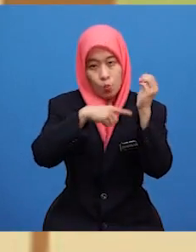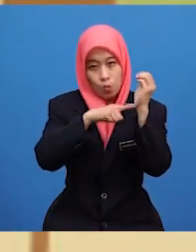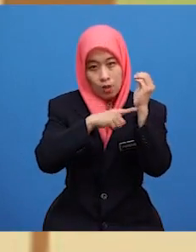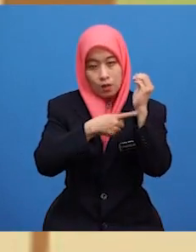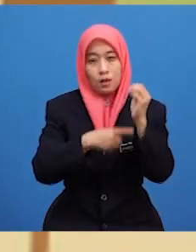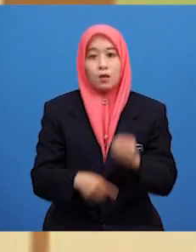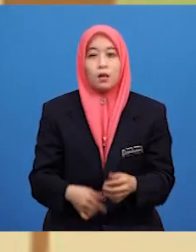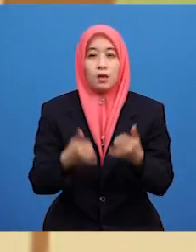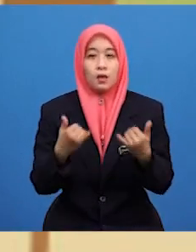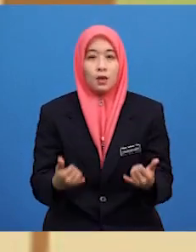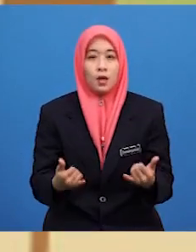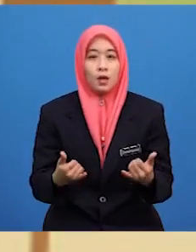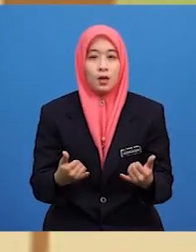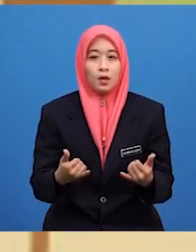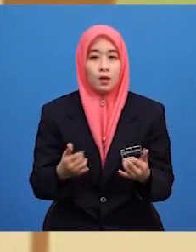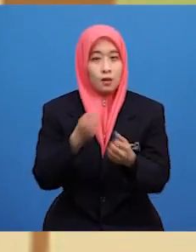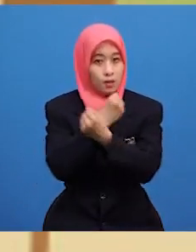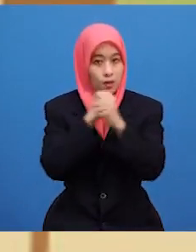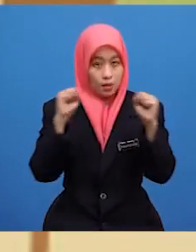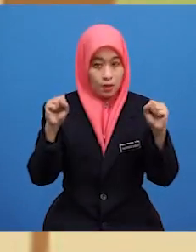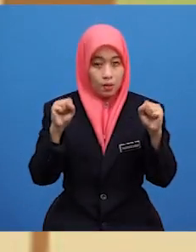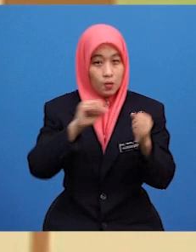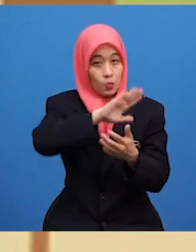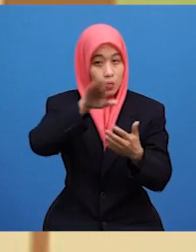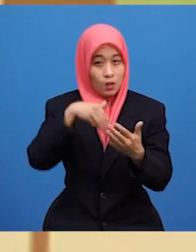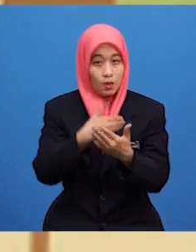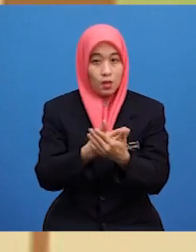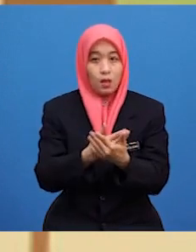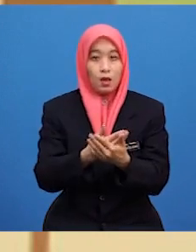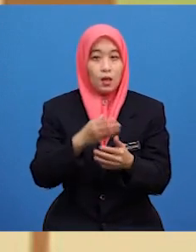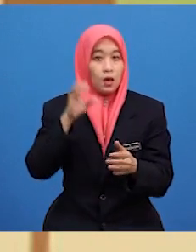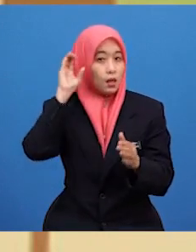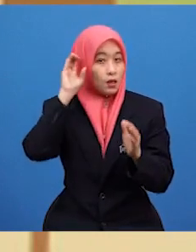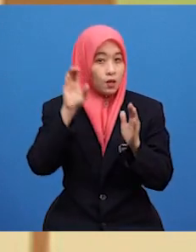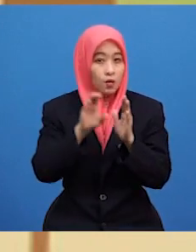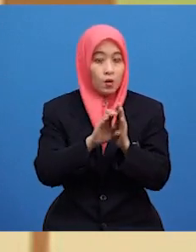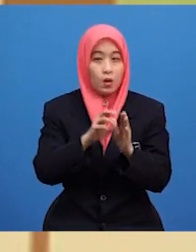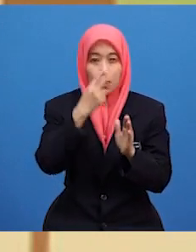ready for this mission? Remember to look at the picture and